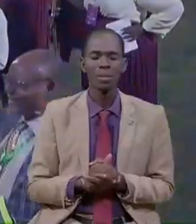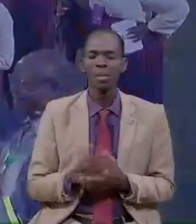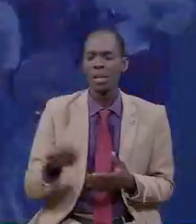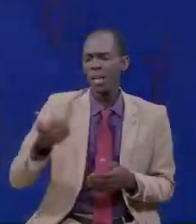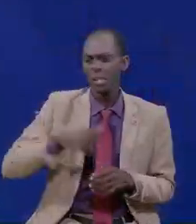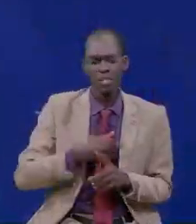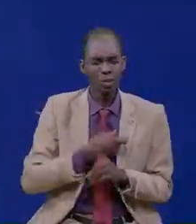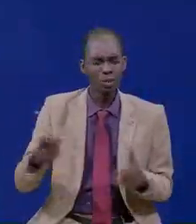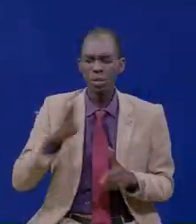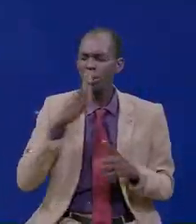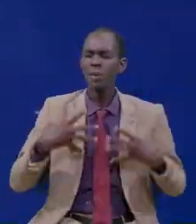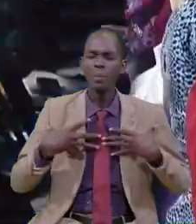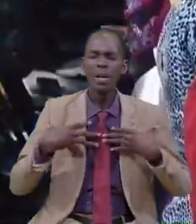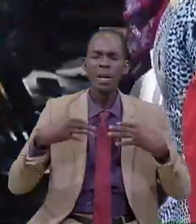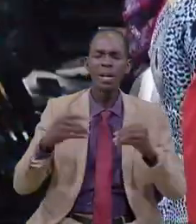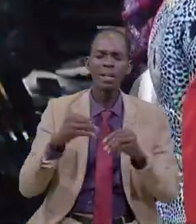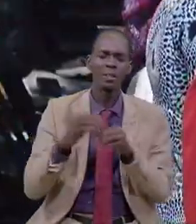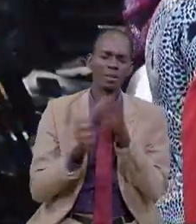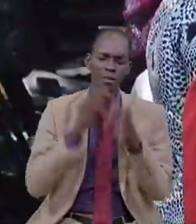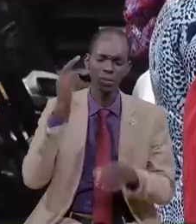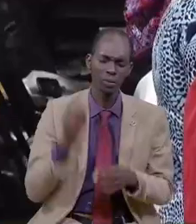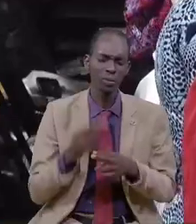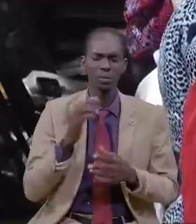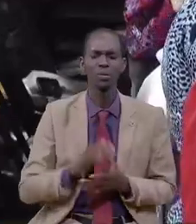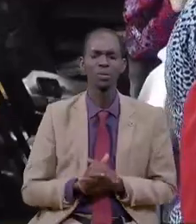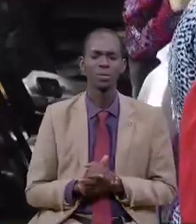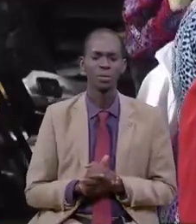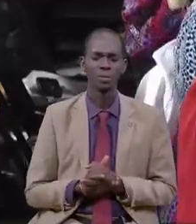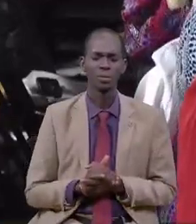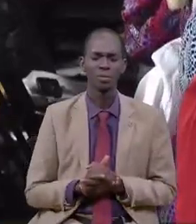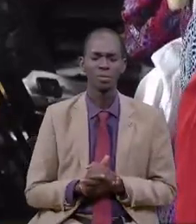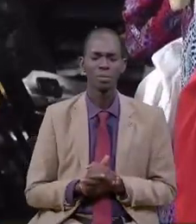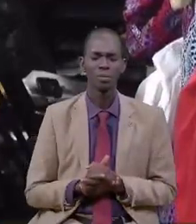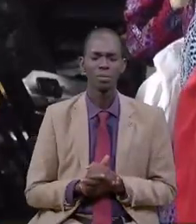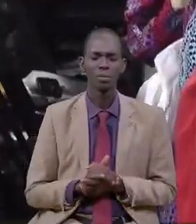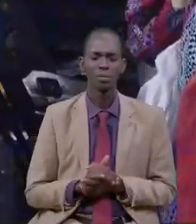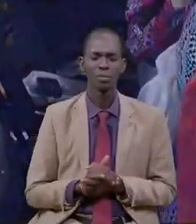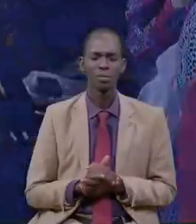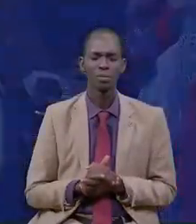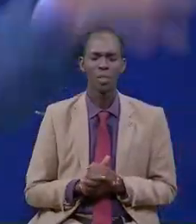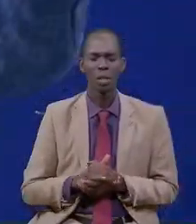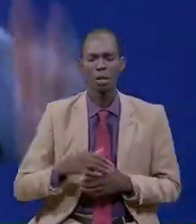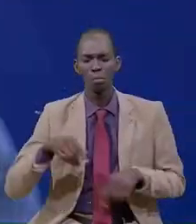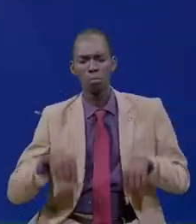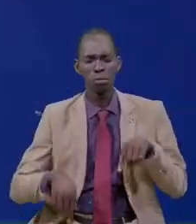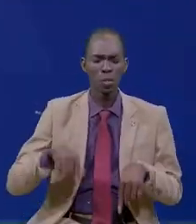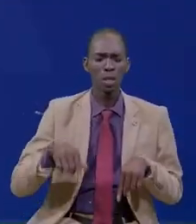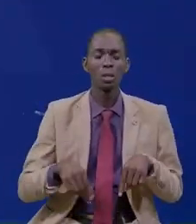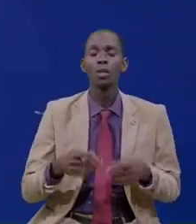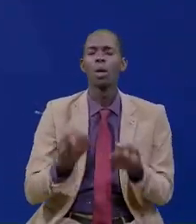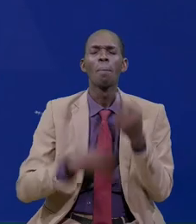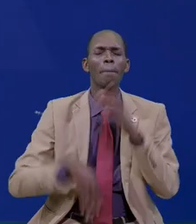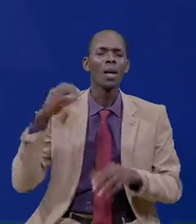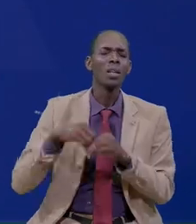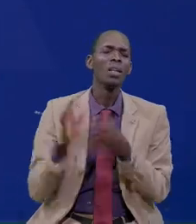healed in Jesus' name. Jésus soit guéri au nom de Jésus. paralysis, come out in